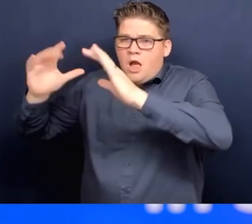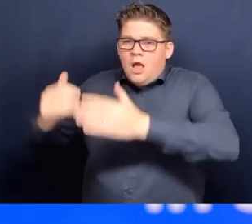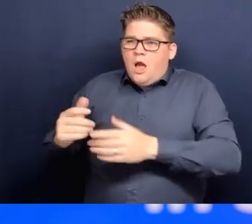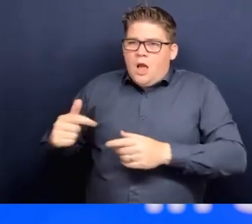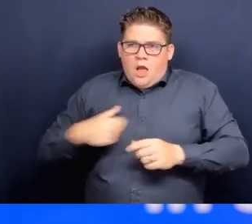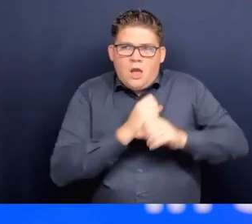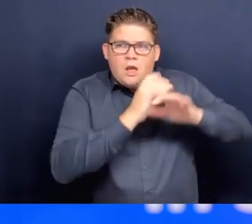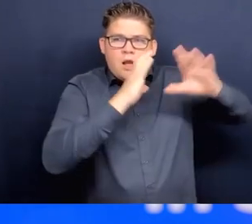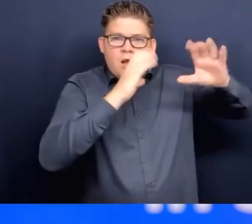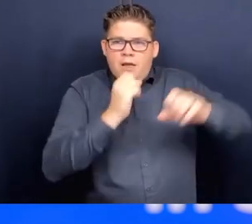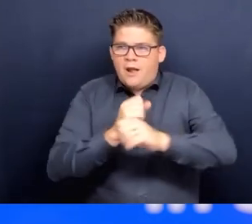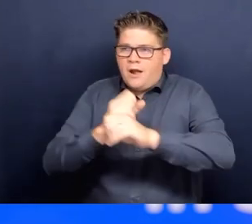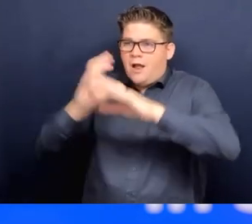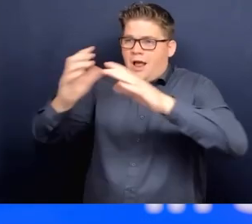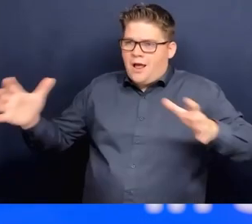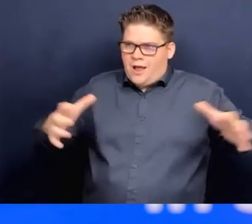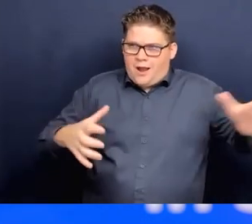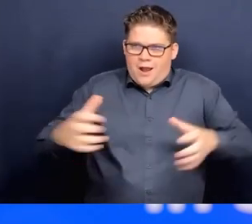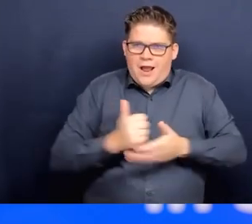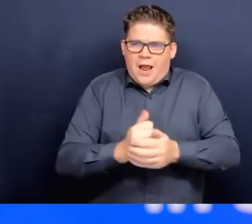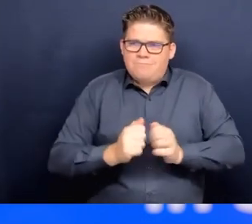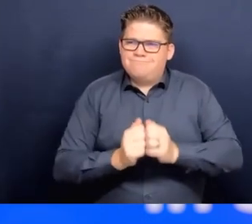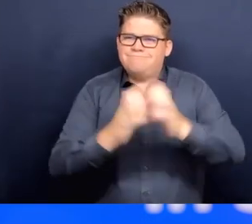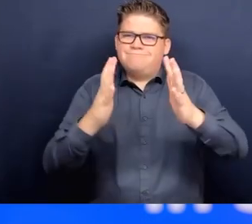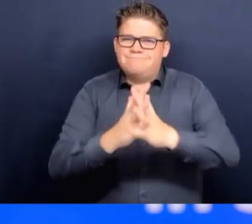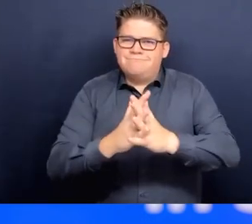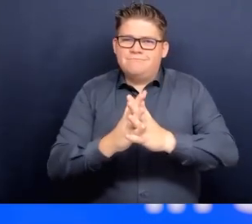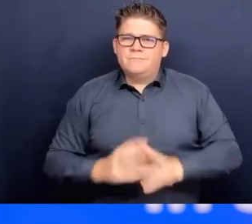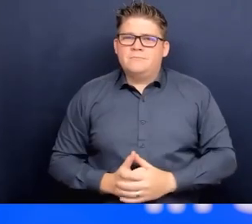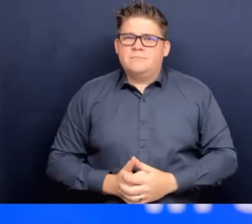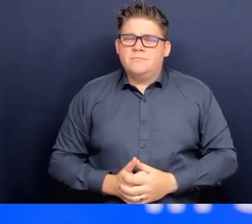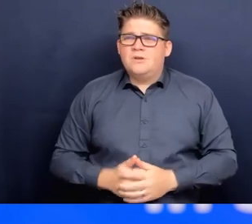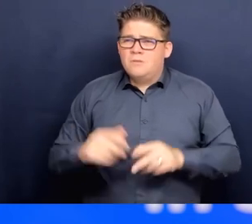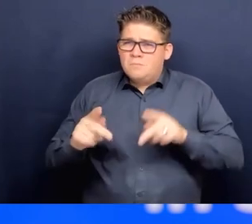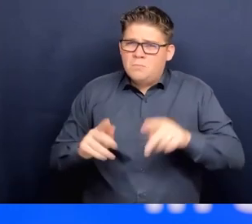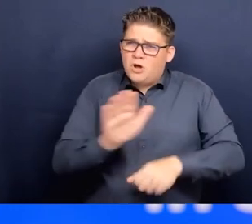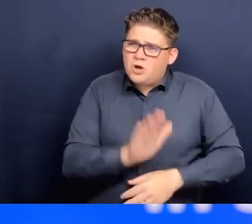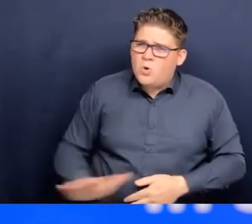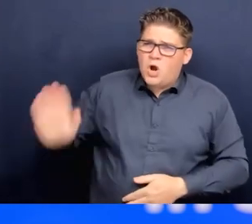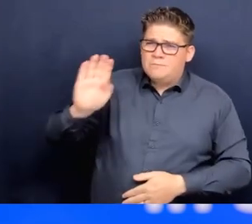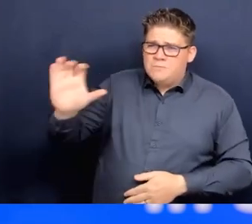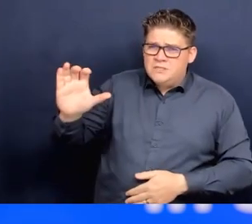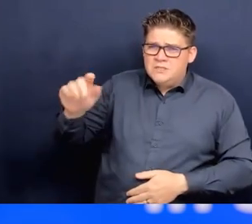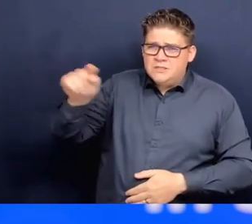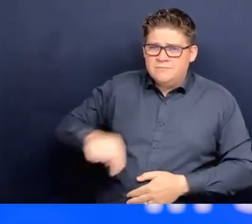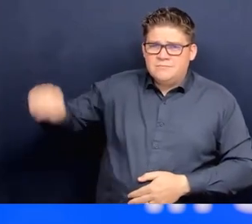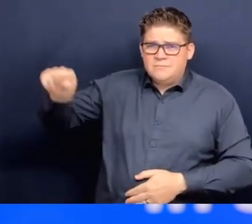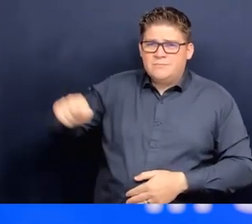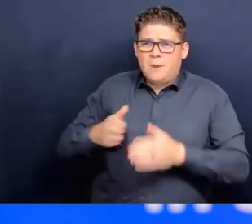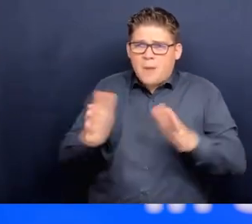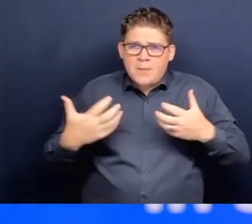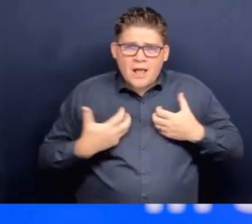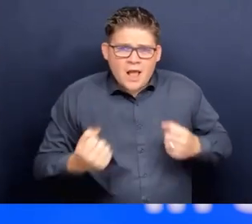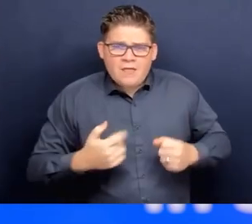Advanced Education and Skills Training for the vision and tenacity for moving it forward. They are joined by people across